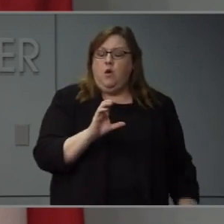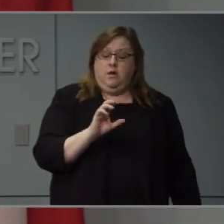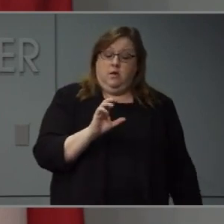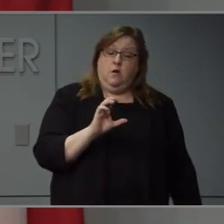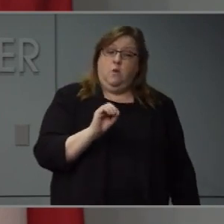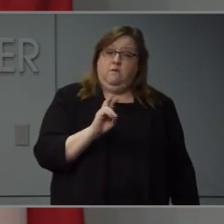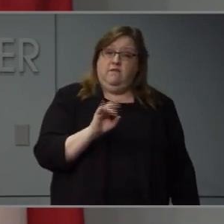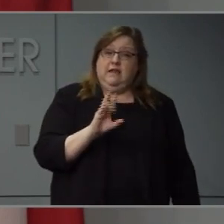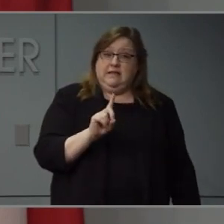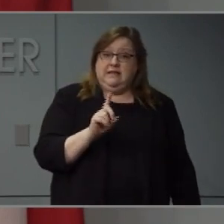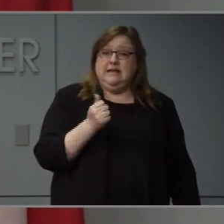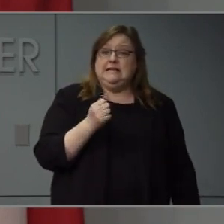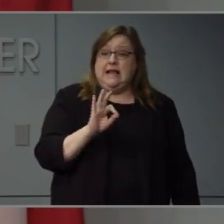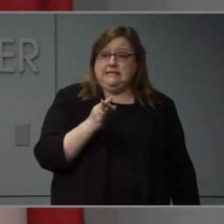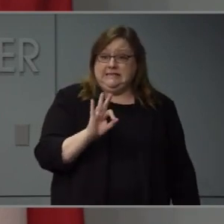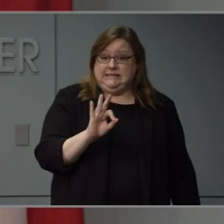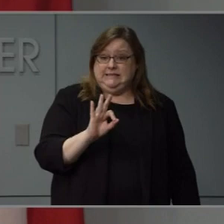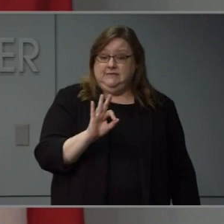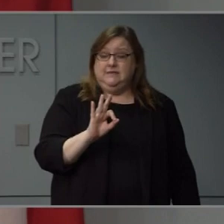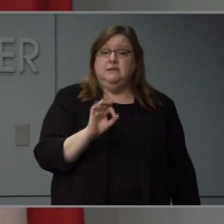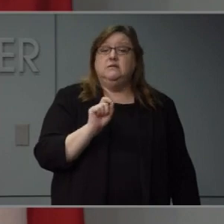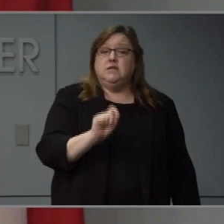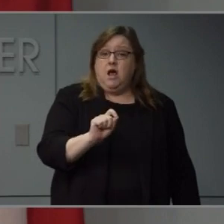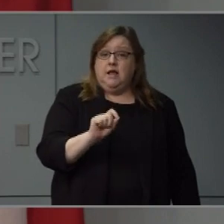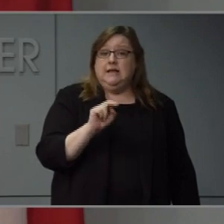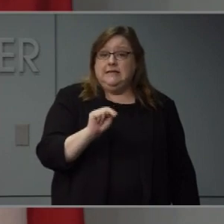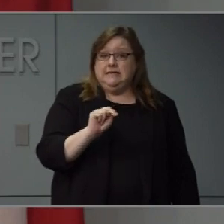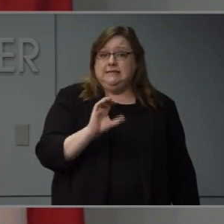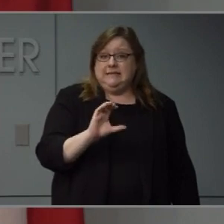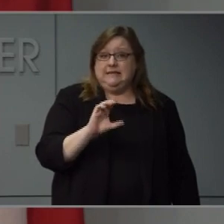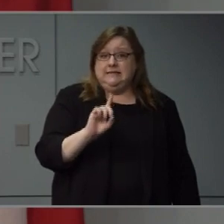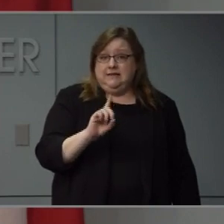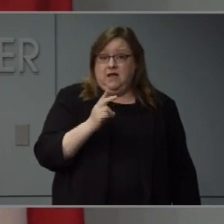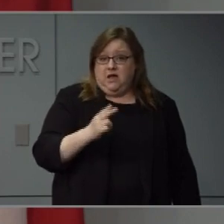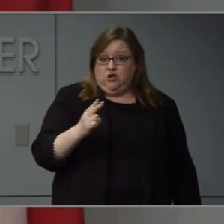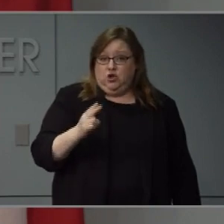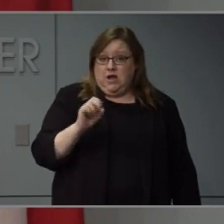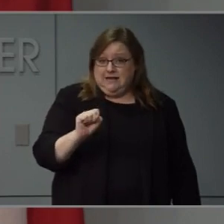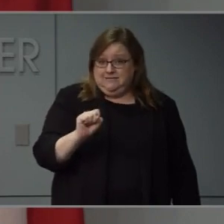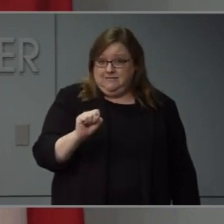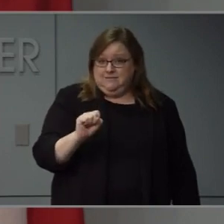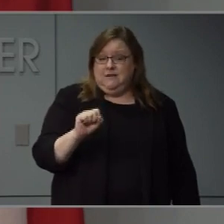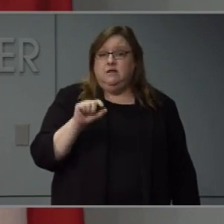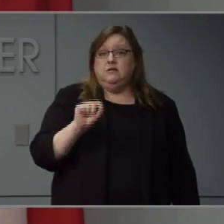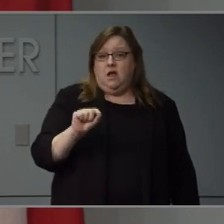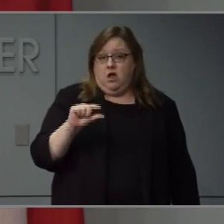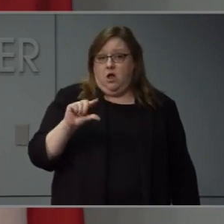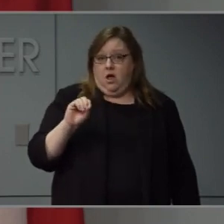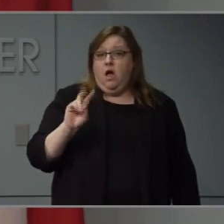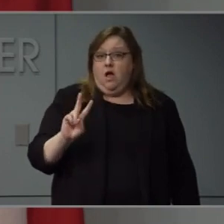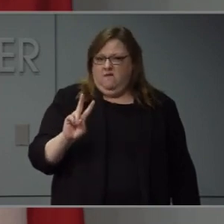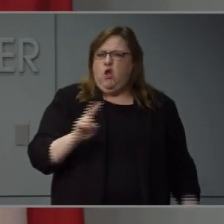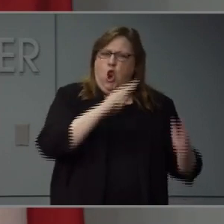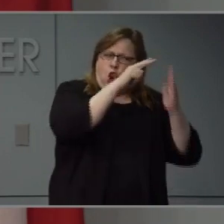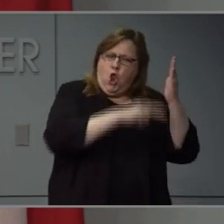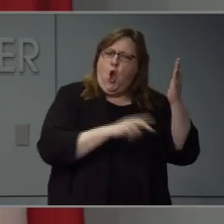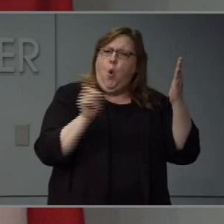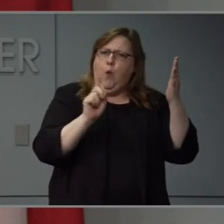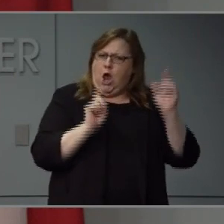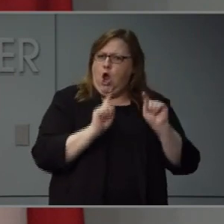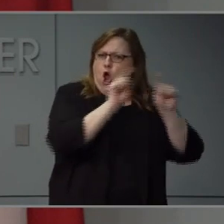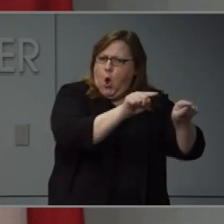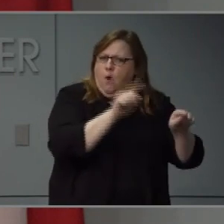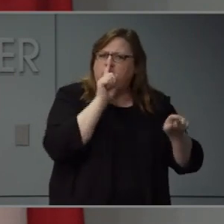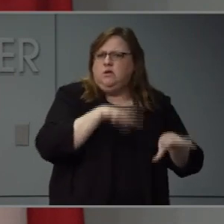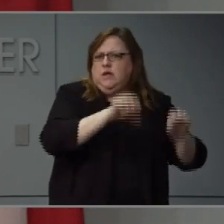covid19.ncdhhs.gov. We can continue to help slow the spread of the virus by remembering the 3 W's: wear, wait,